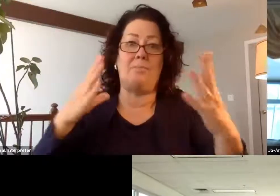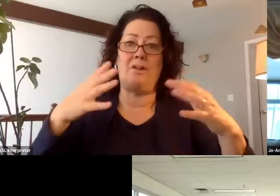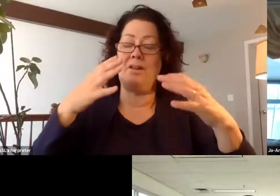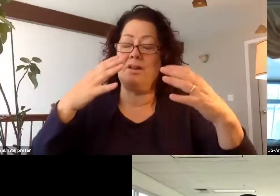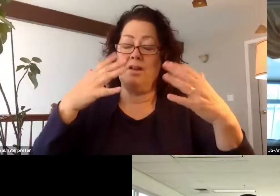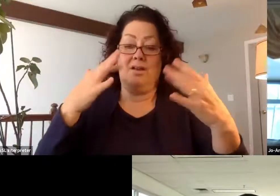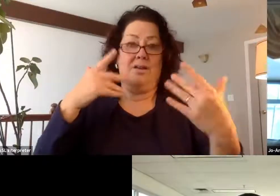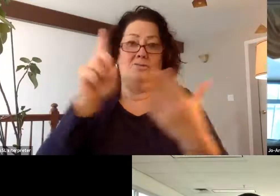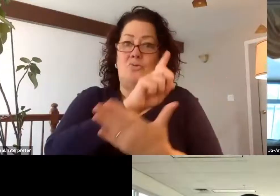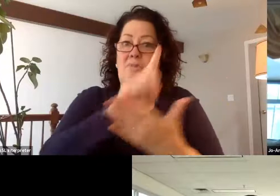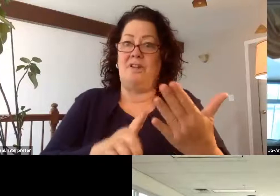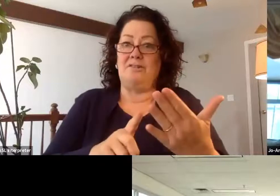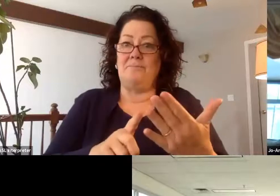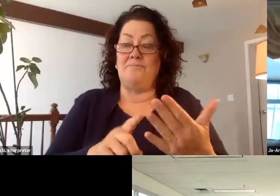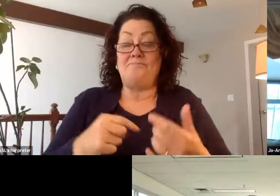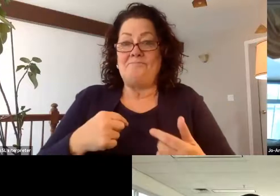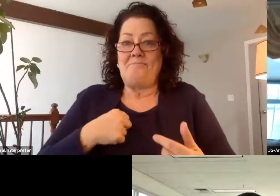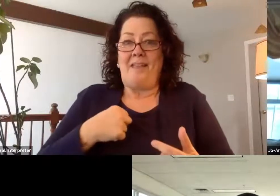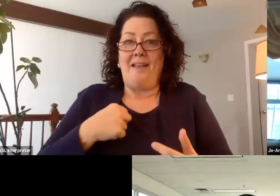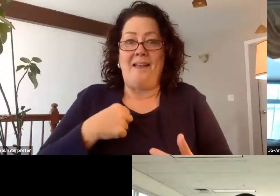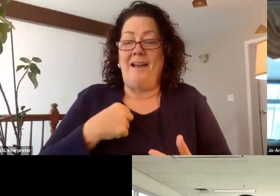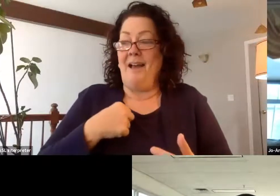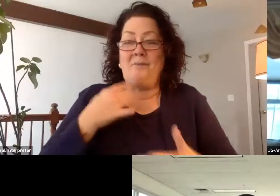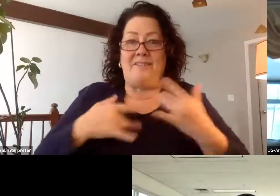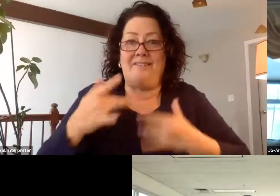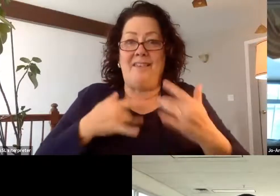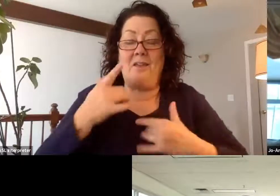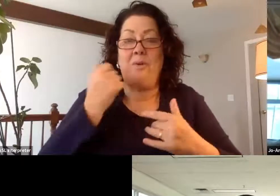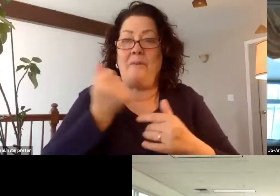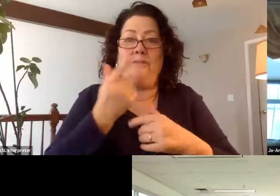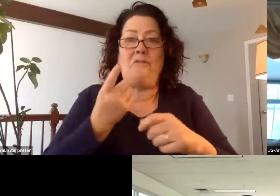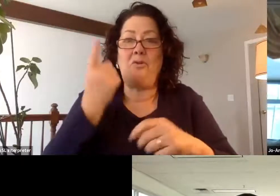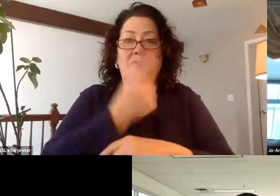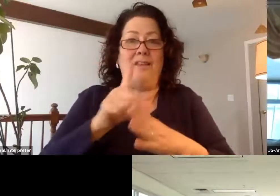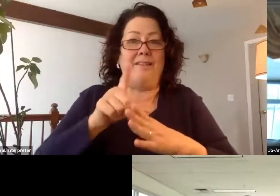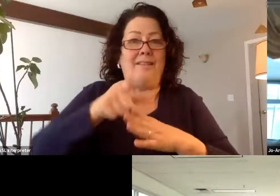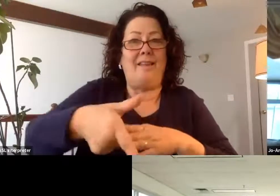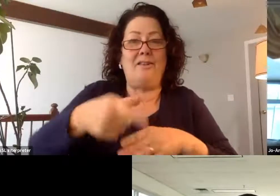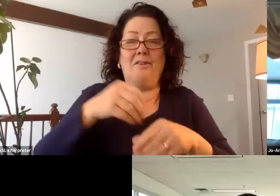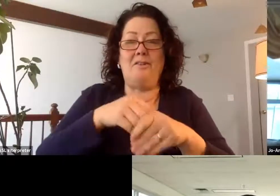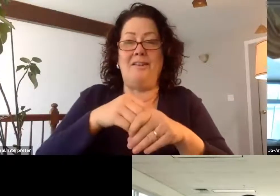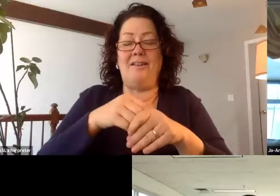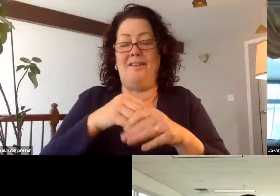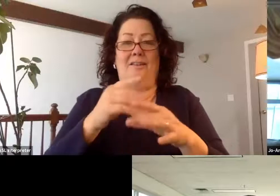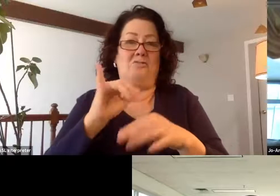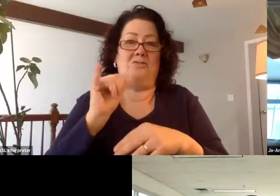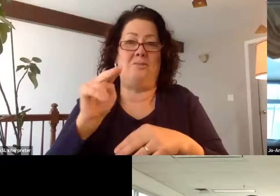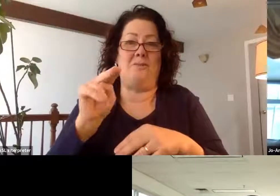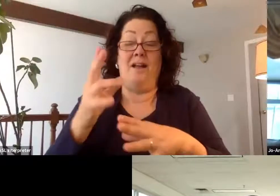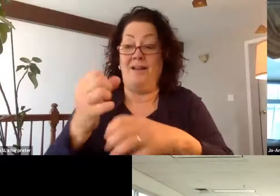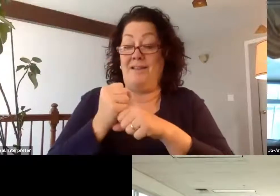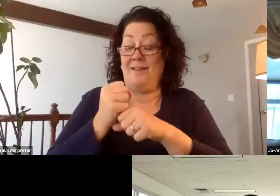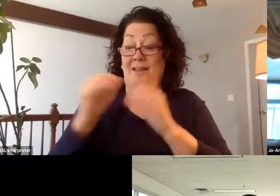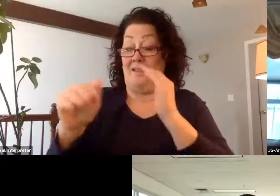was really, really excited. It was just a few days after the inauguration where I got the email from HUD saying, you know, they